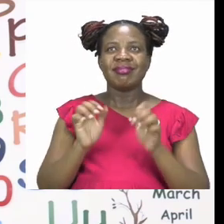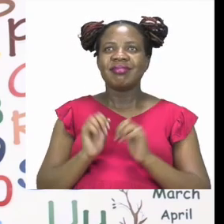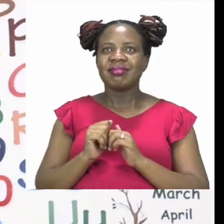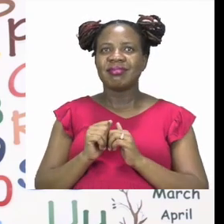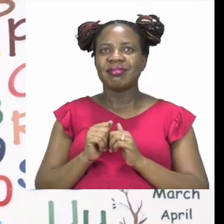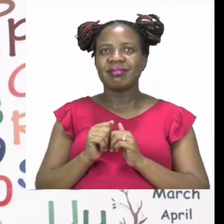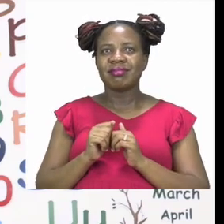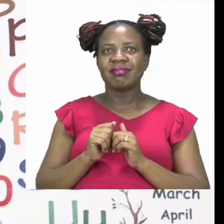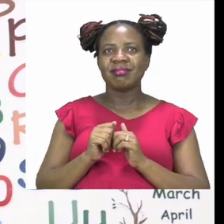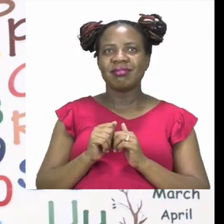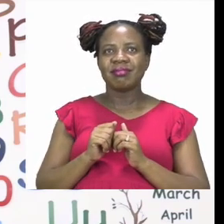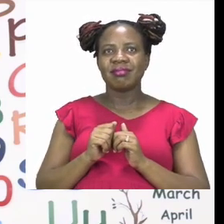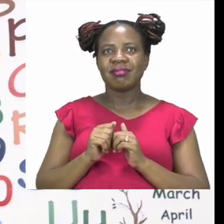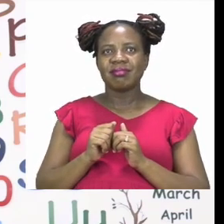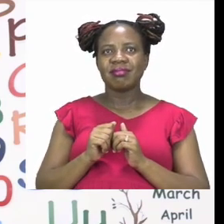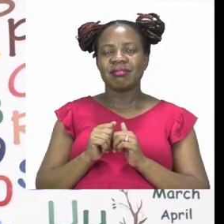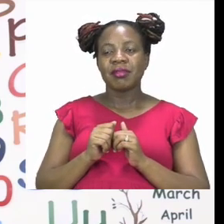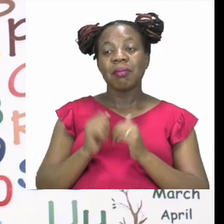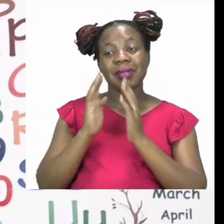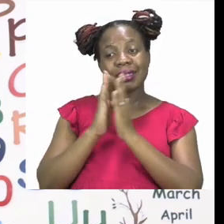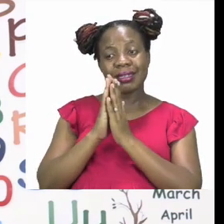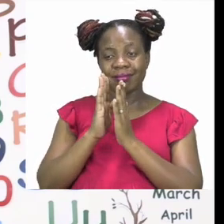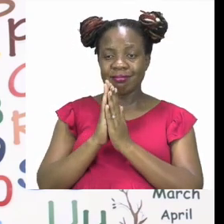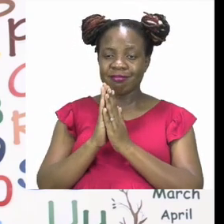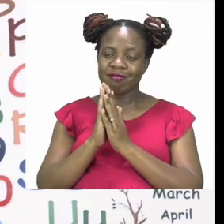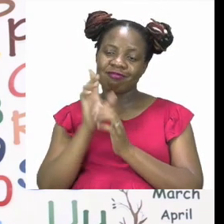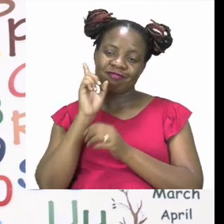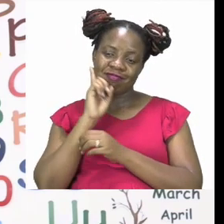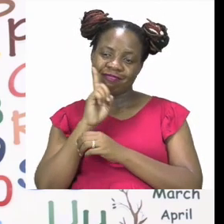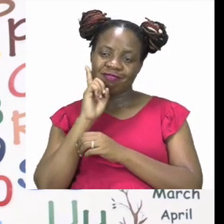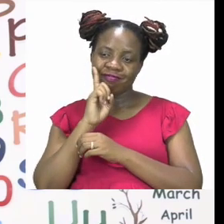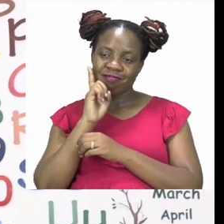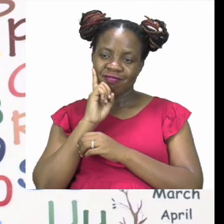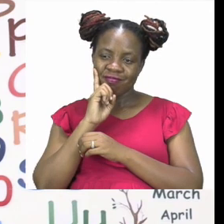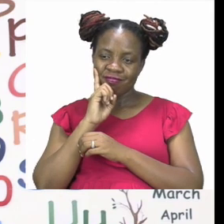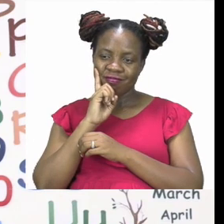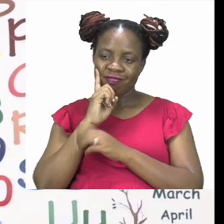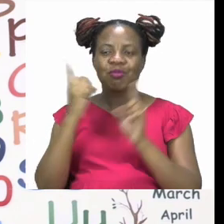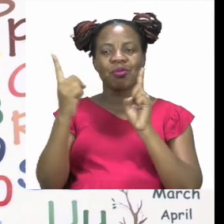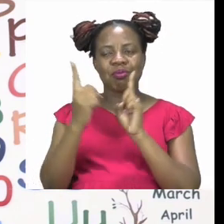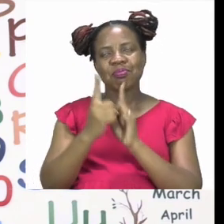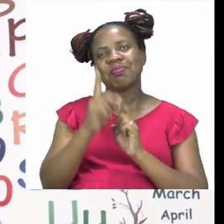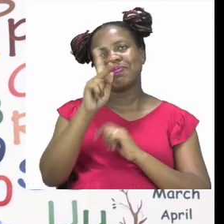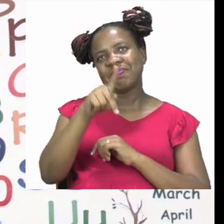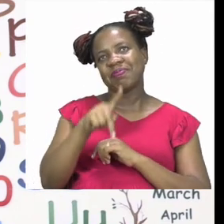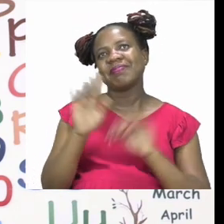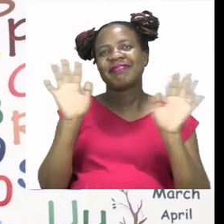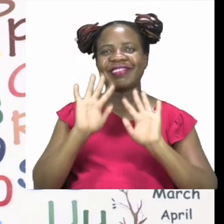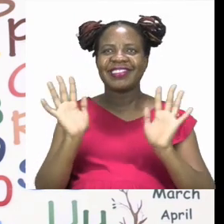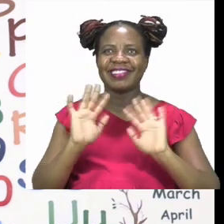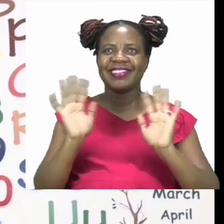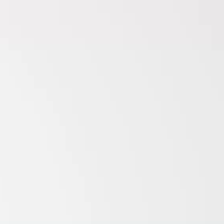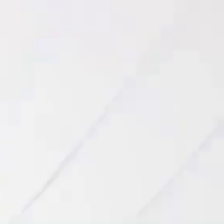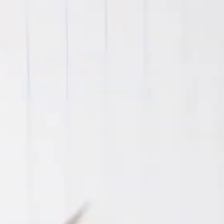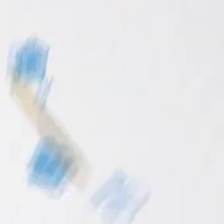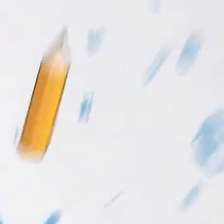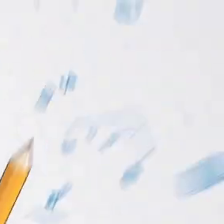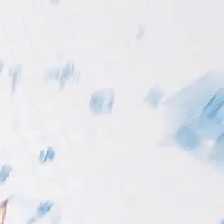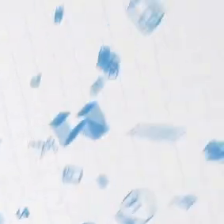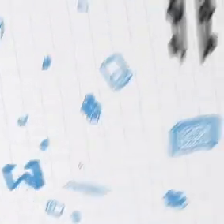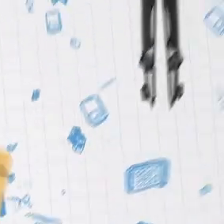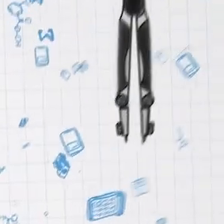everyone, please take care until we see each other again next time. Goodbye!